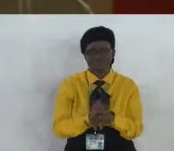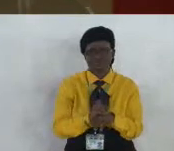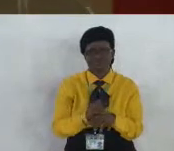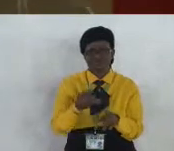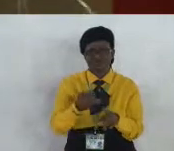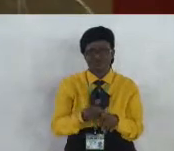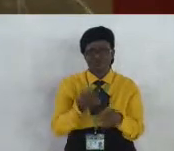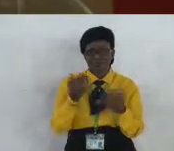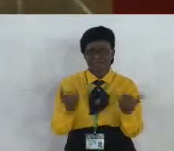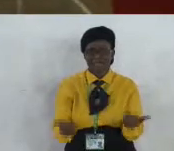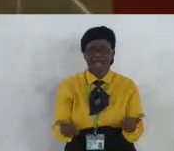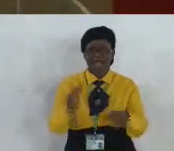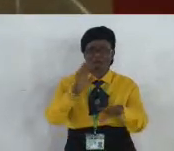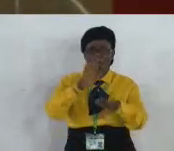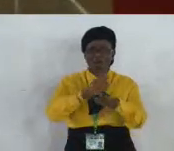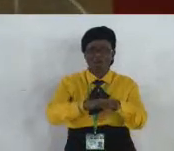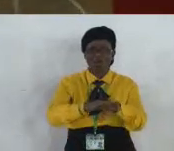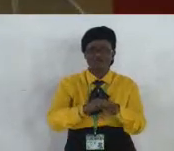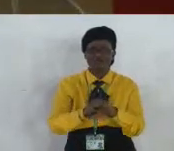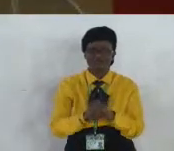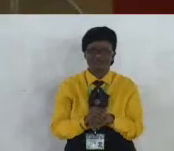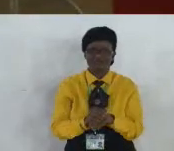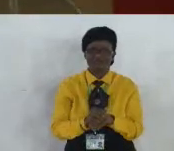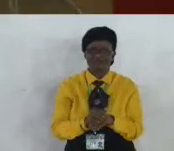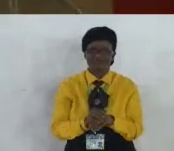from now on